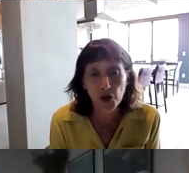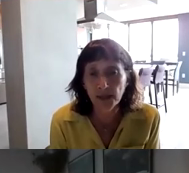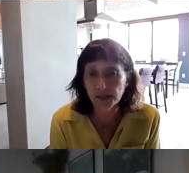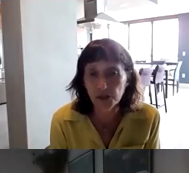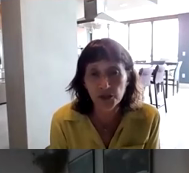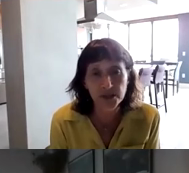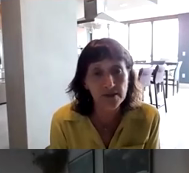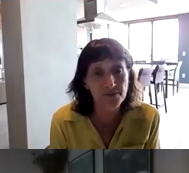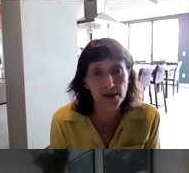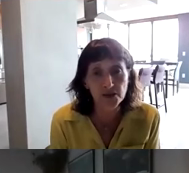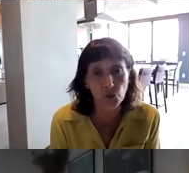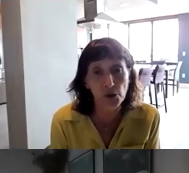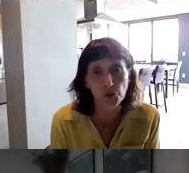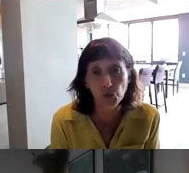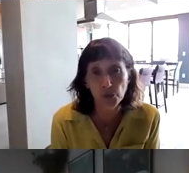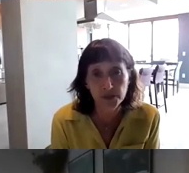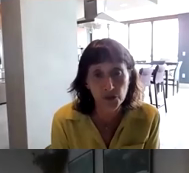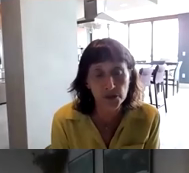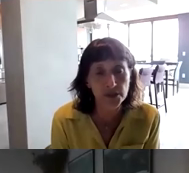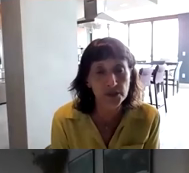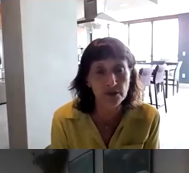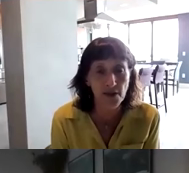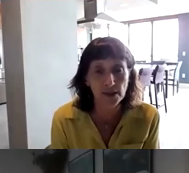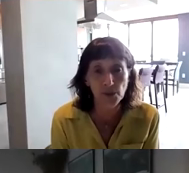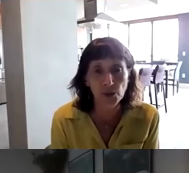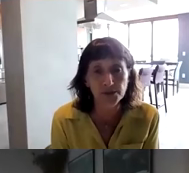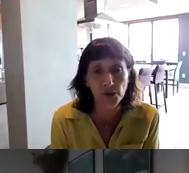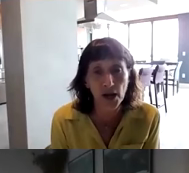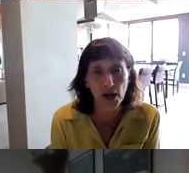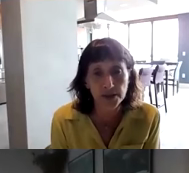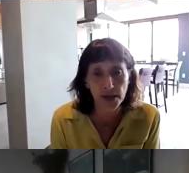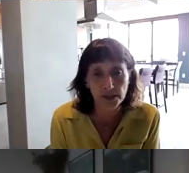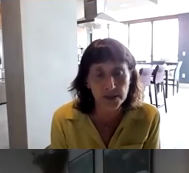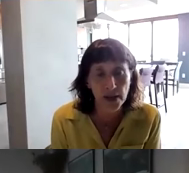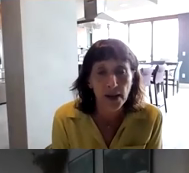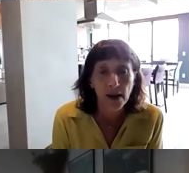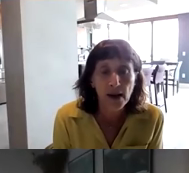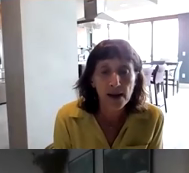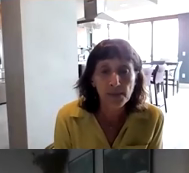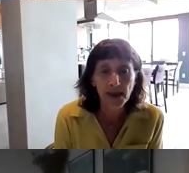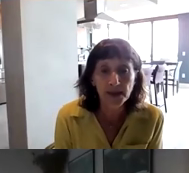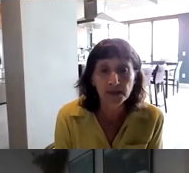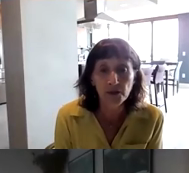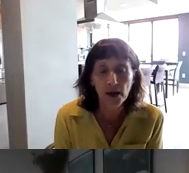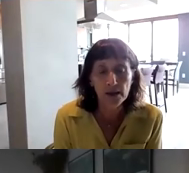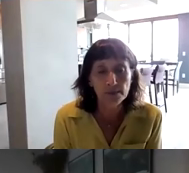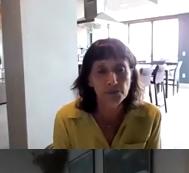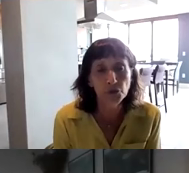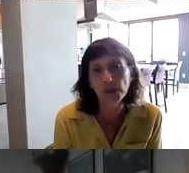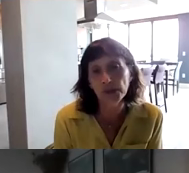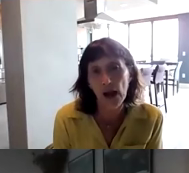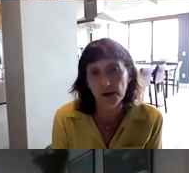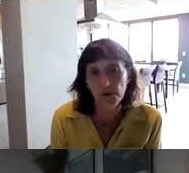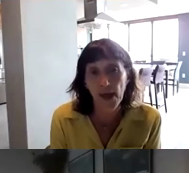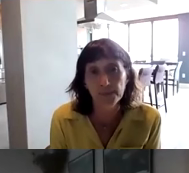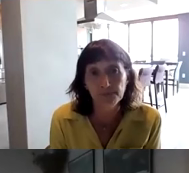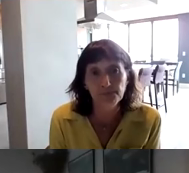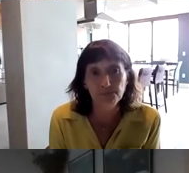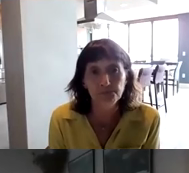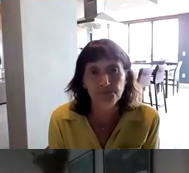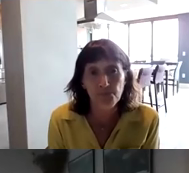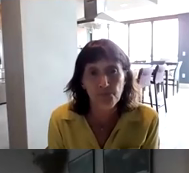what are the challenges they face, what are the resources available in their context, and you really honor